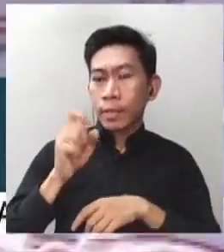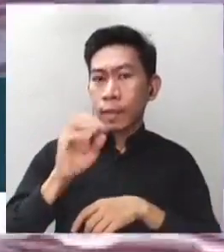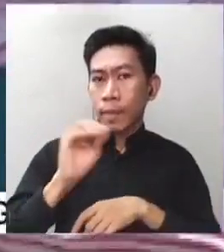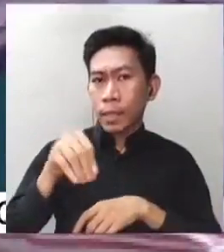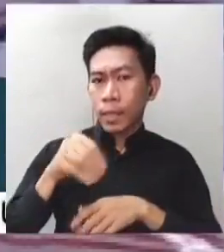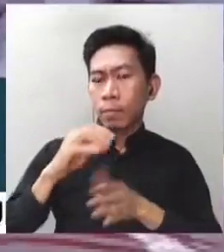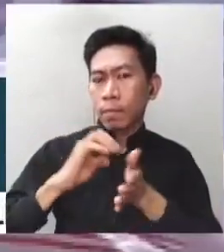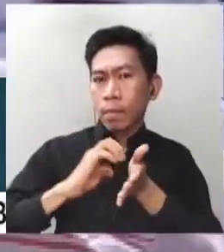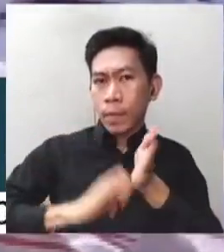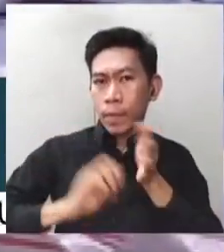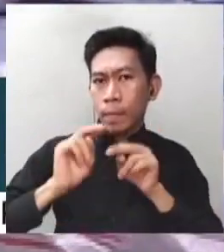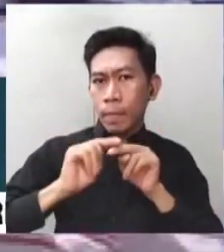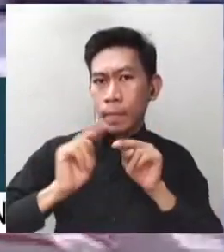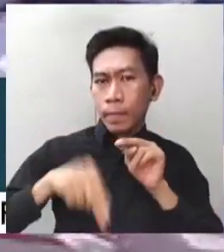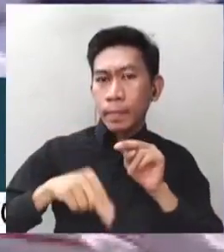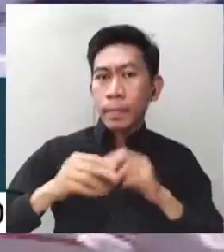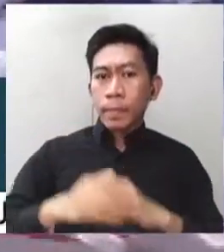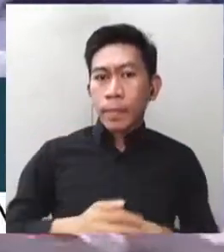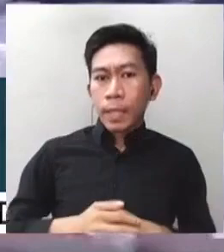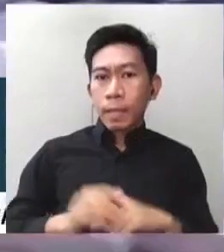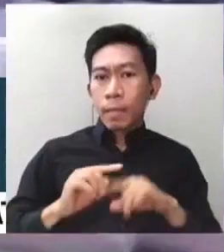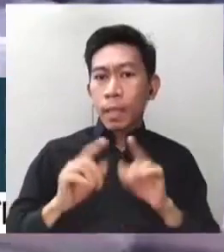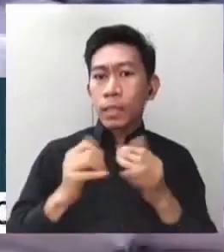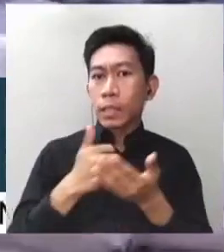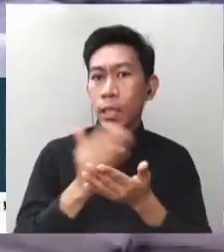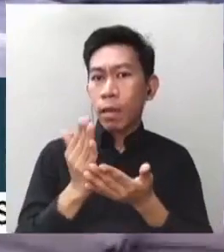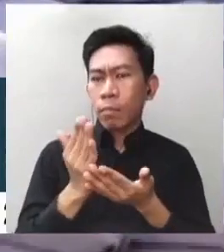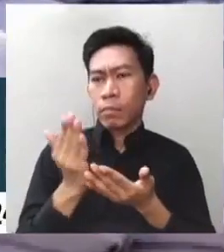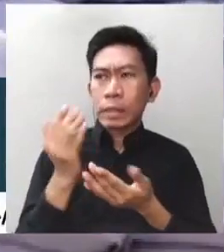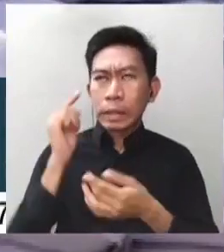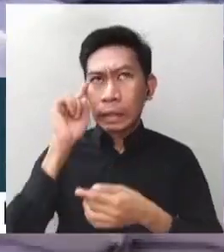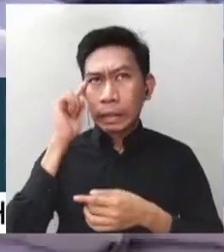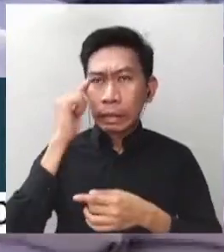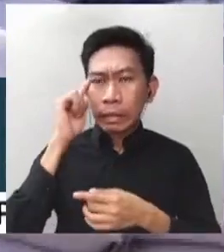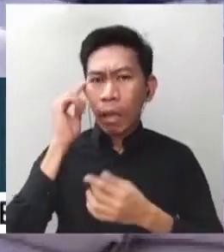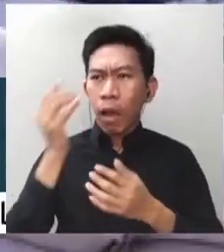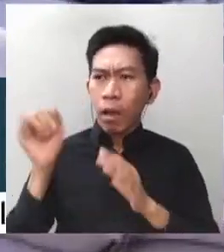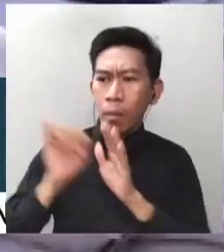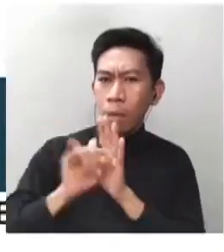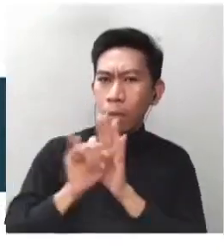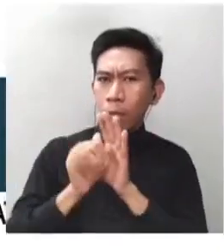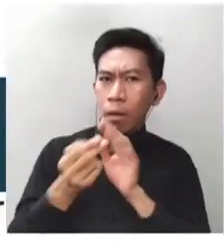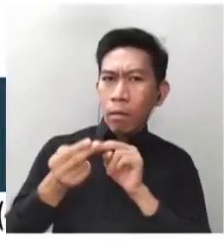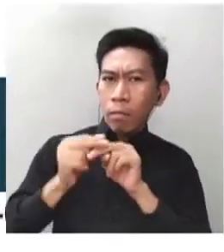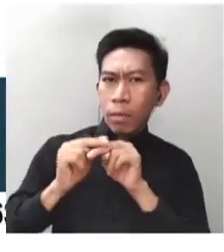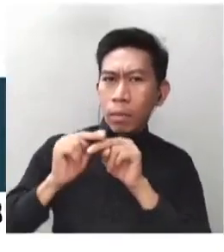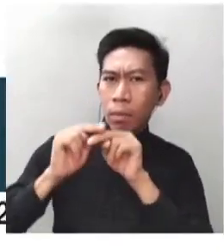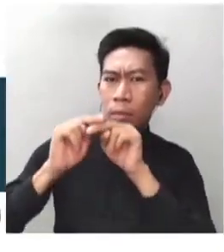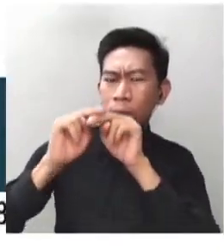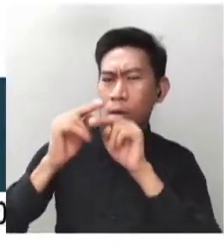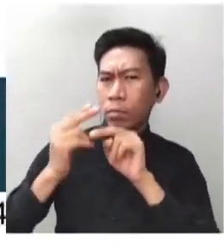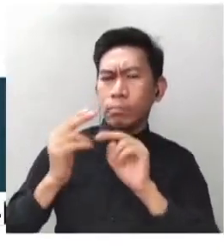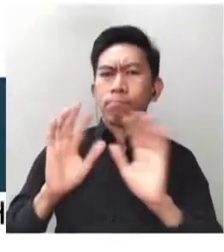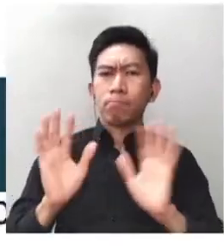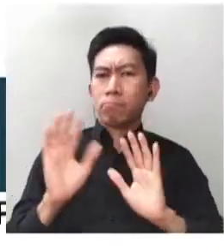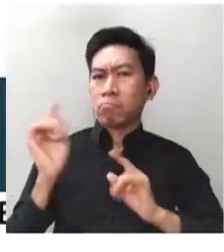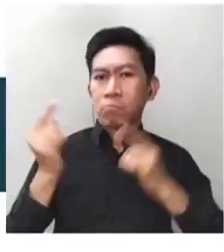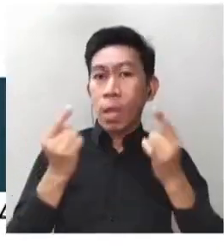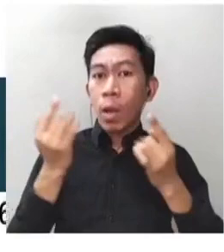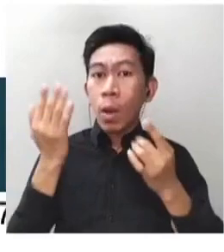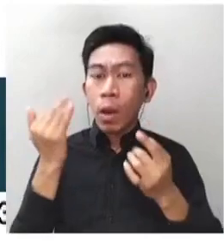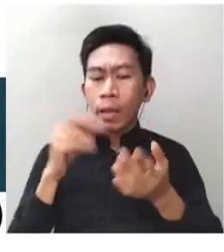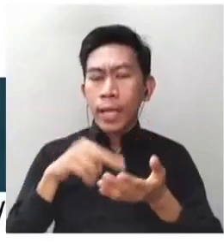are afraid of import surge, there is no need to fear, because actually, again, as I said, rice is